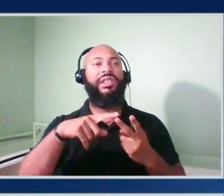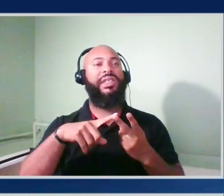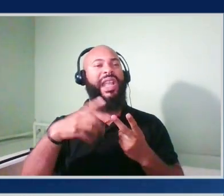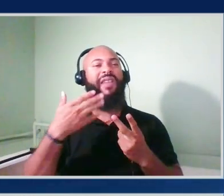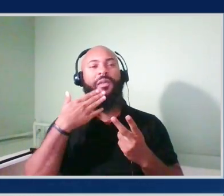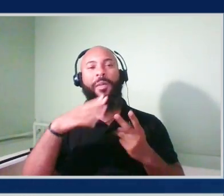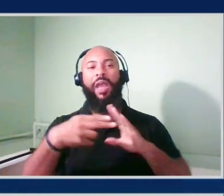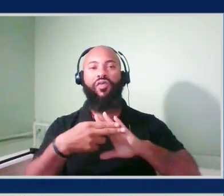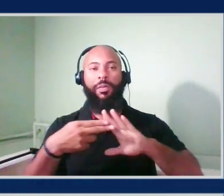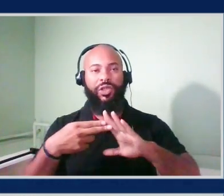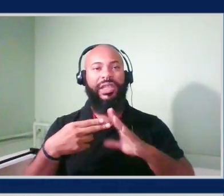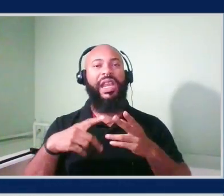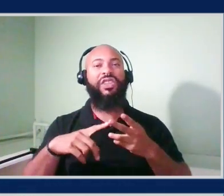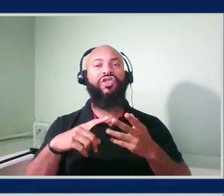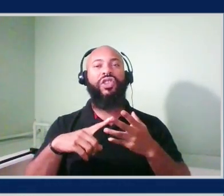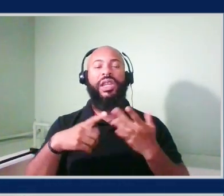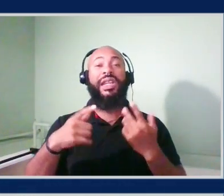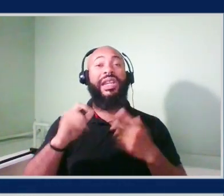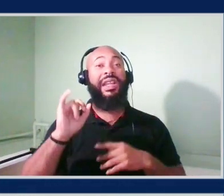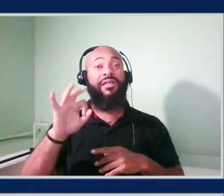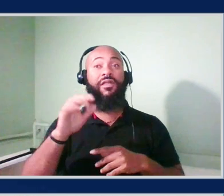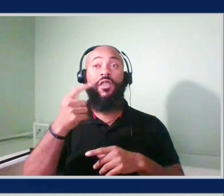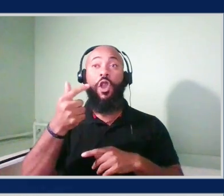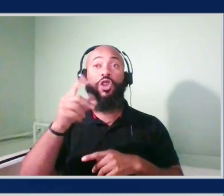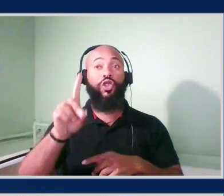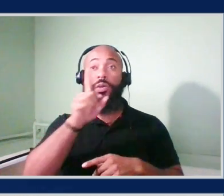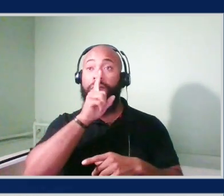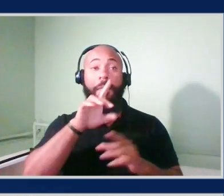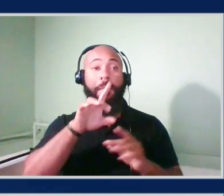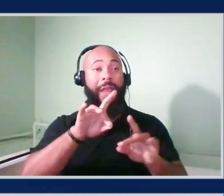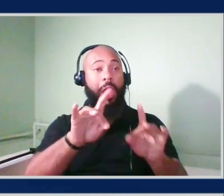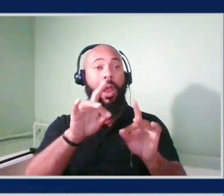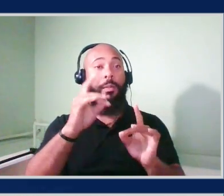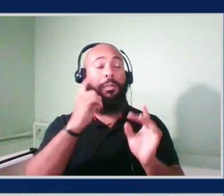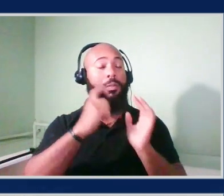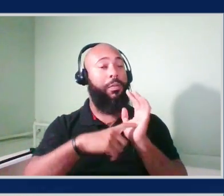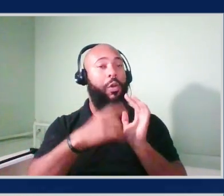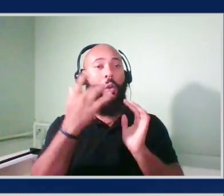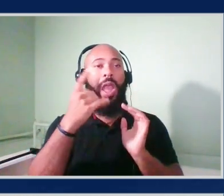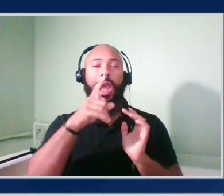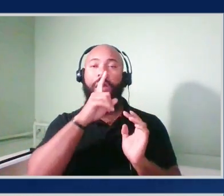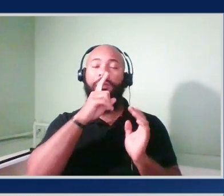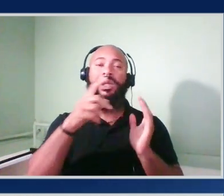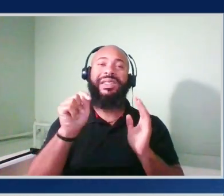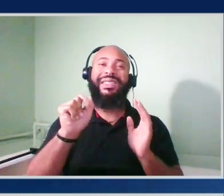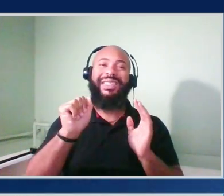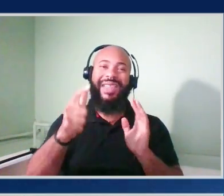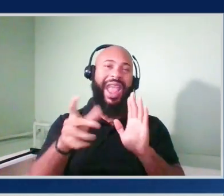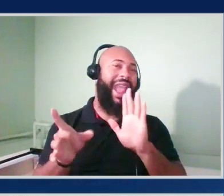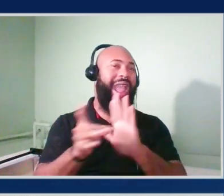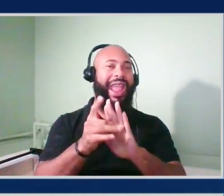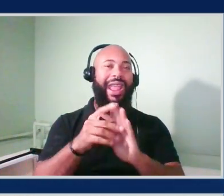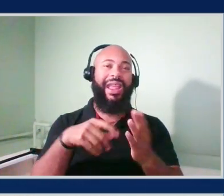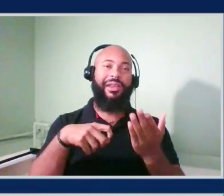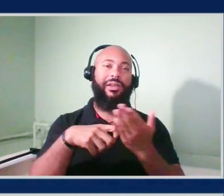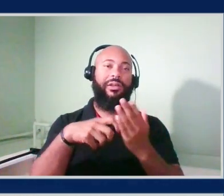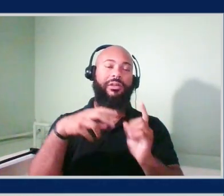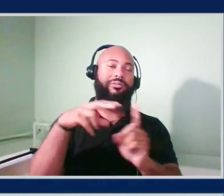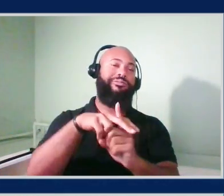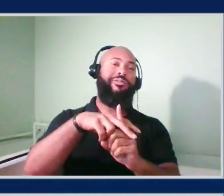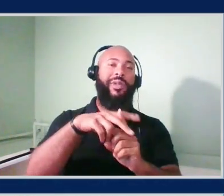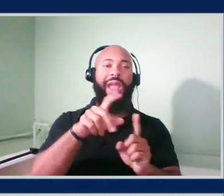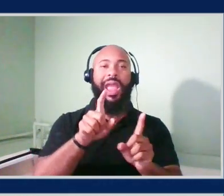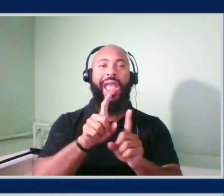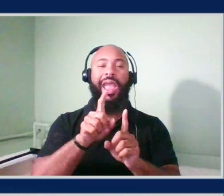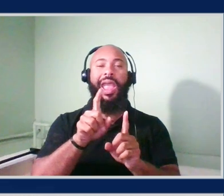reputation, if Guard Duty didn't pick it up because it hasn't been tagged as a bad reputation at this time, you can